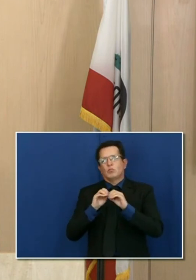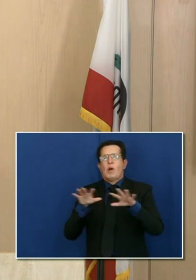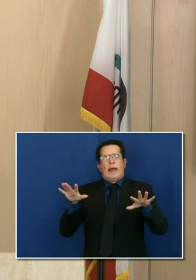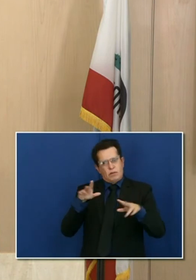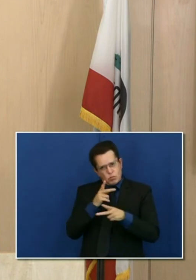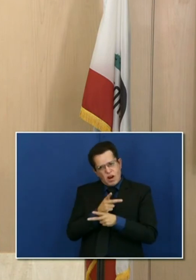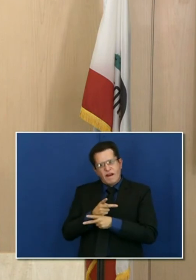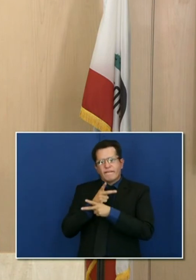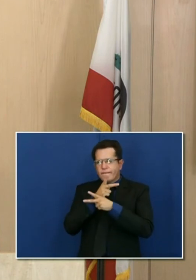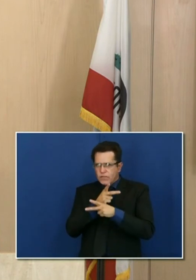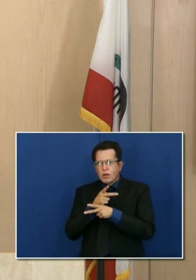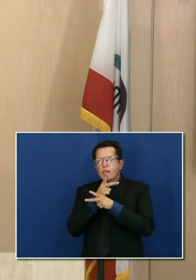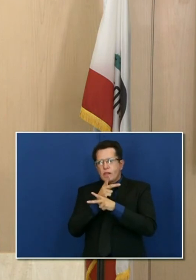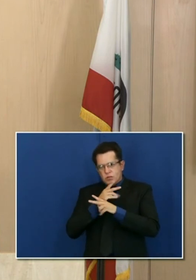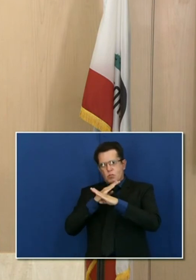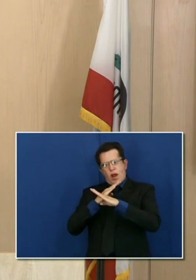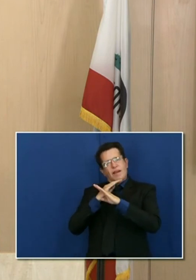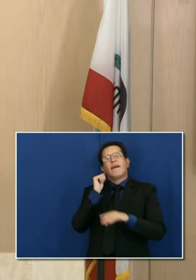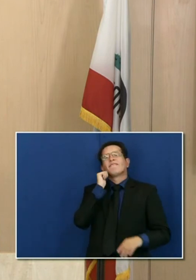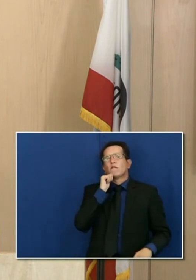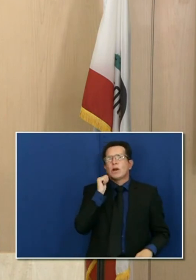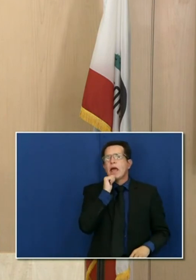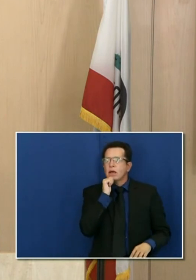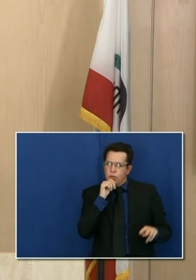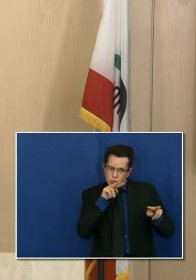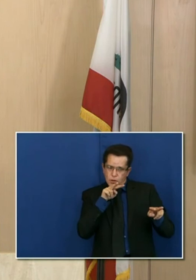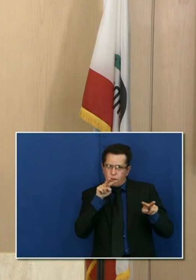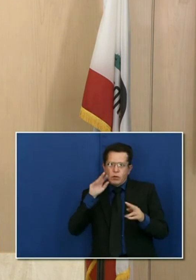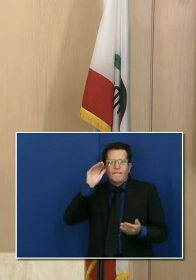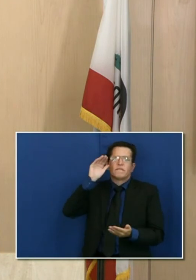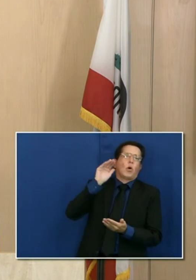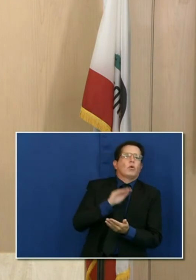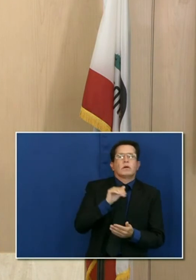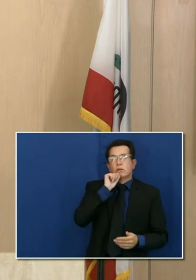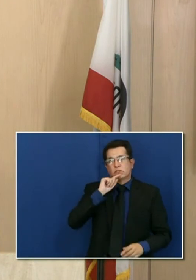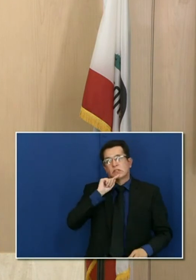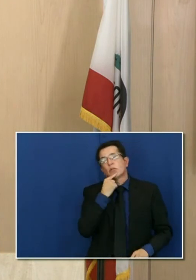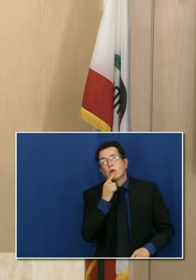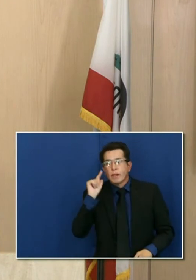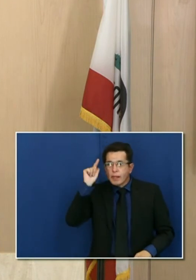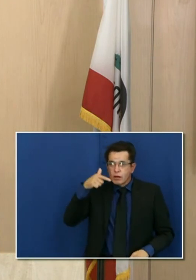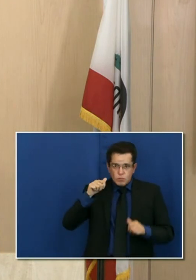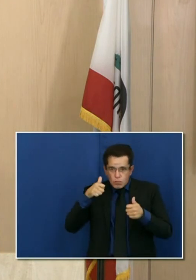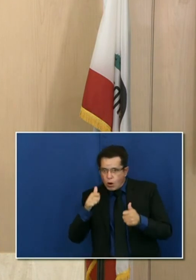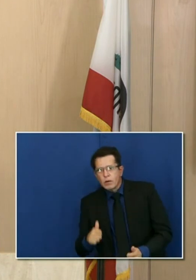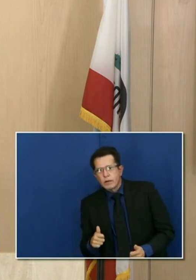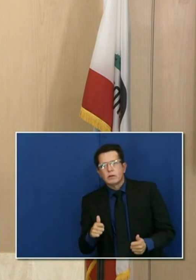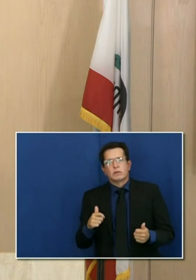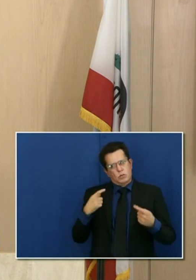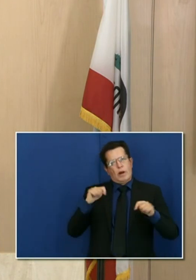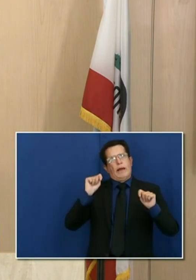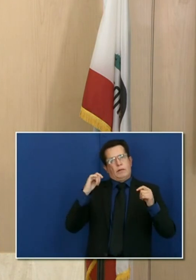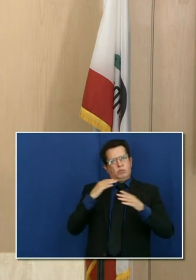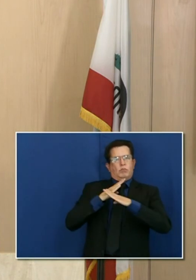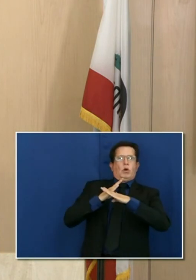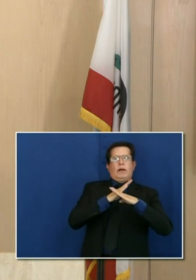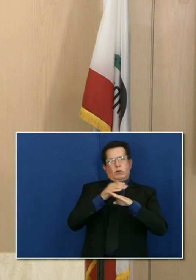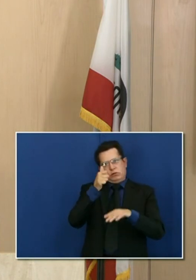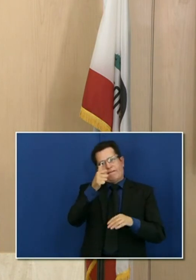region in a solid position to avoid more severe consequences and to set the pathway to come out of it. And we're going to